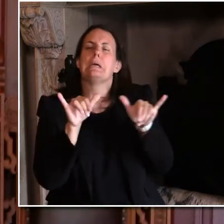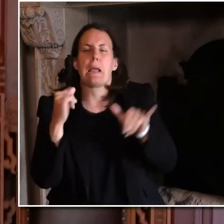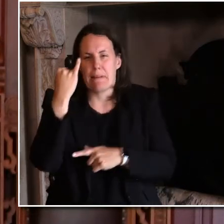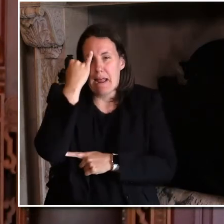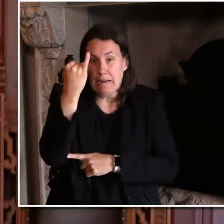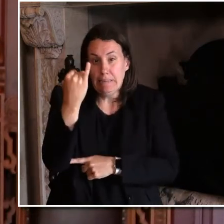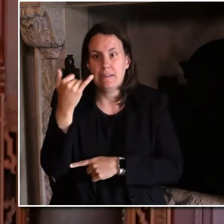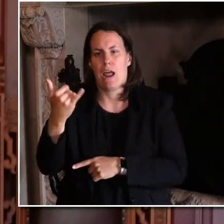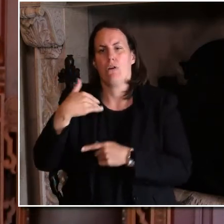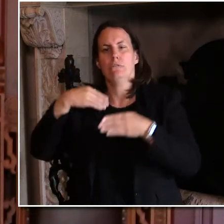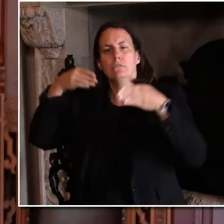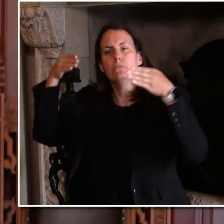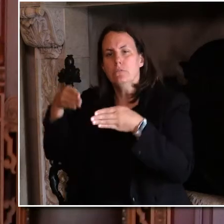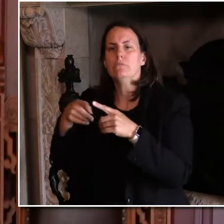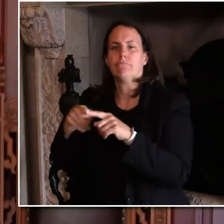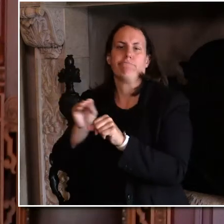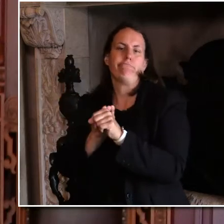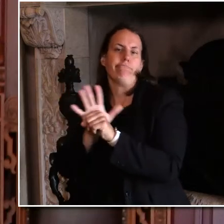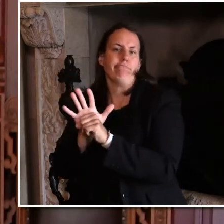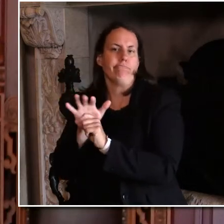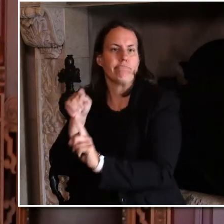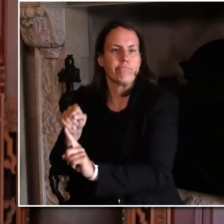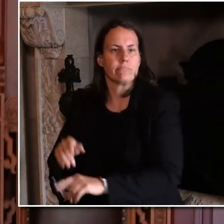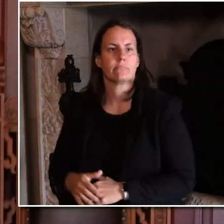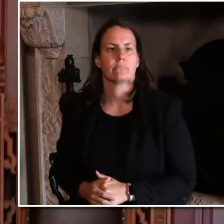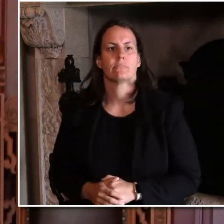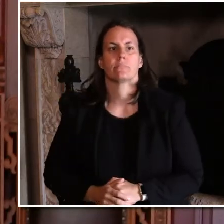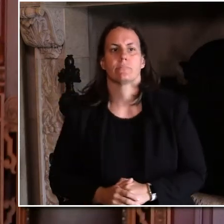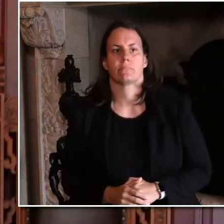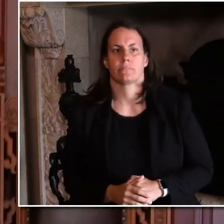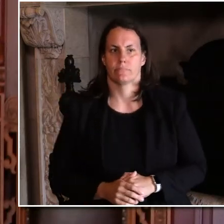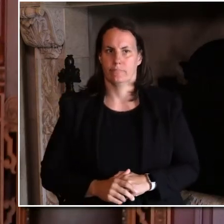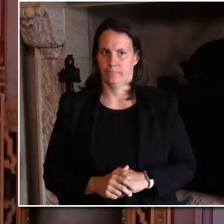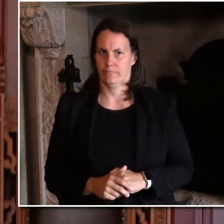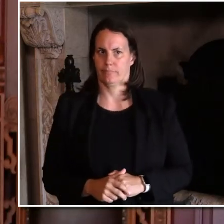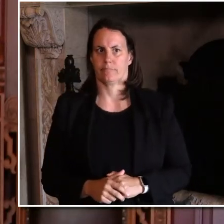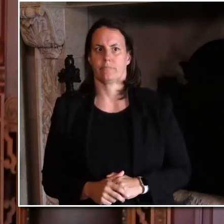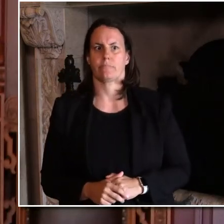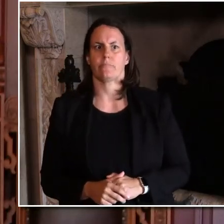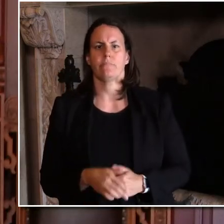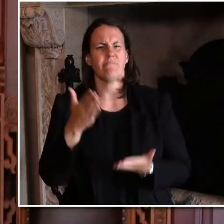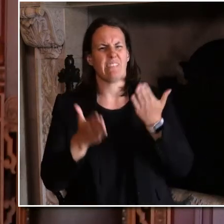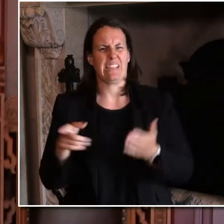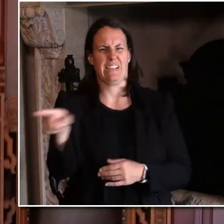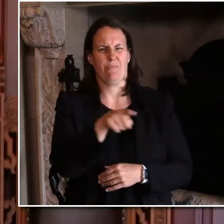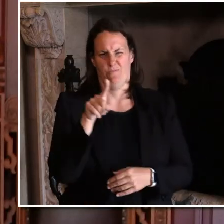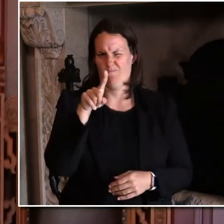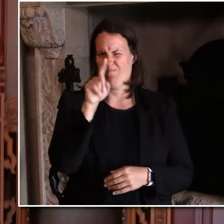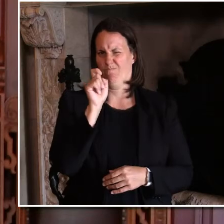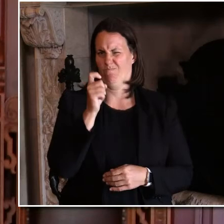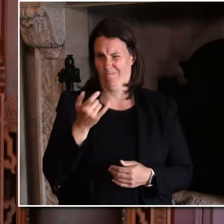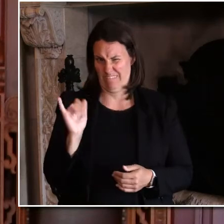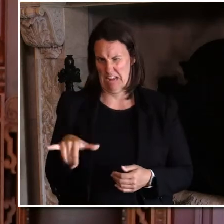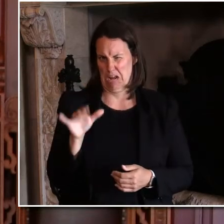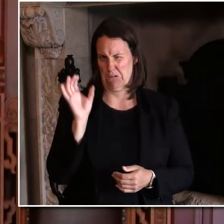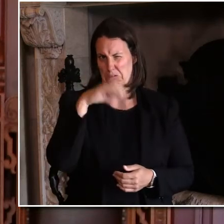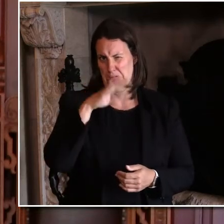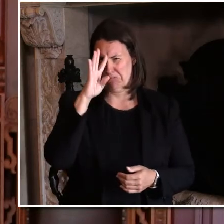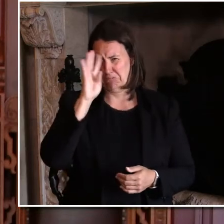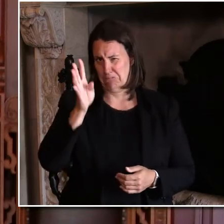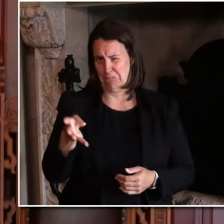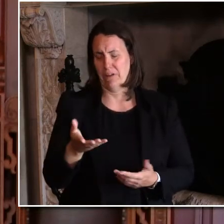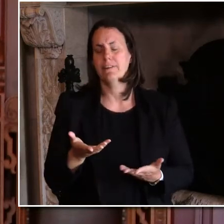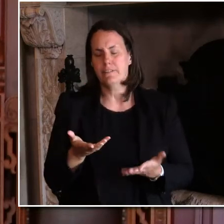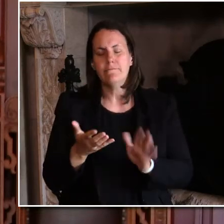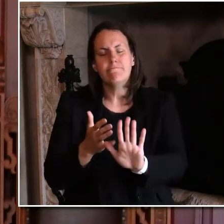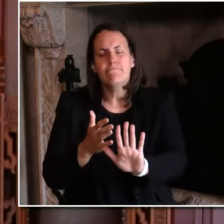even though these methods are new and they're evolving and we're still having to do a lot of research, they did find, at least in a couple of European